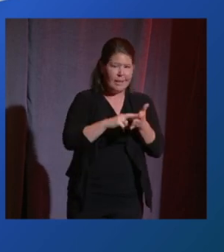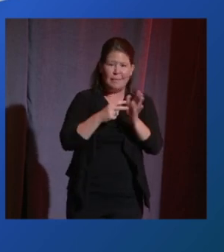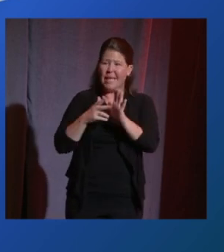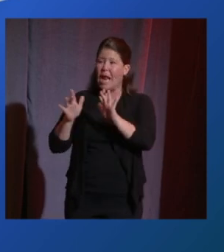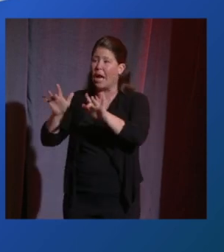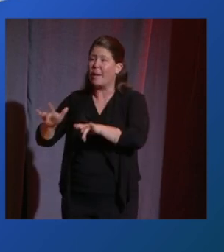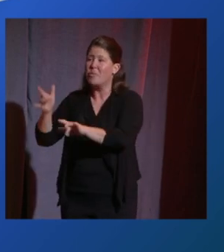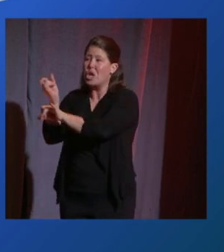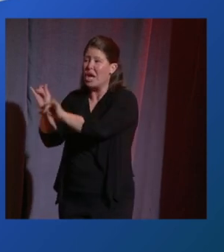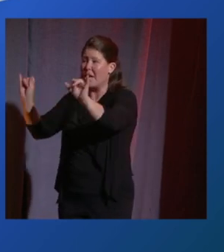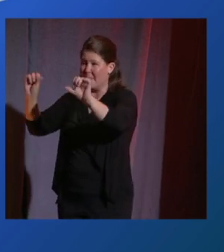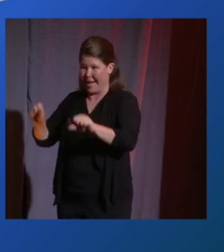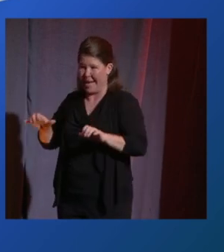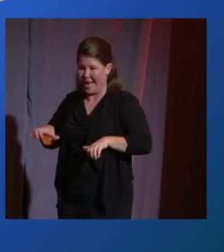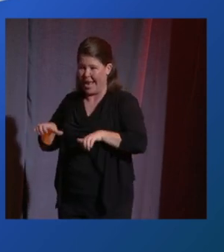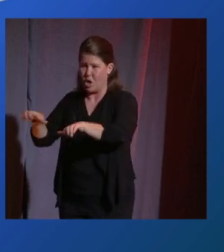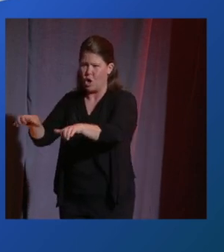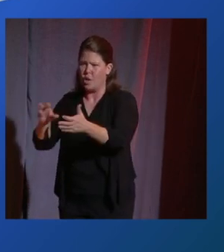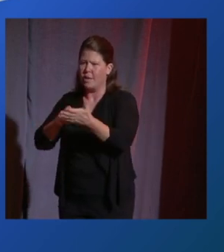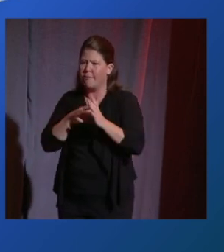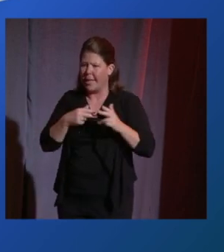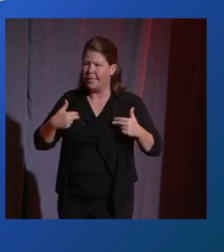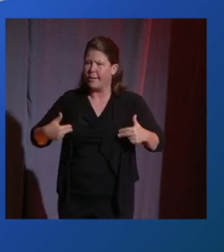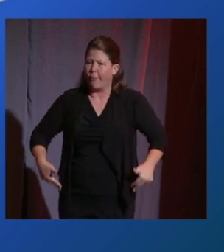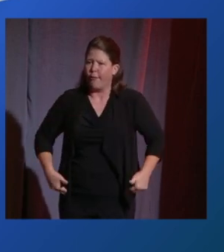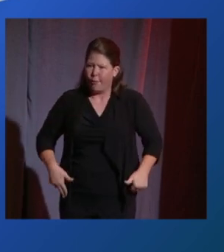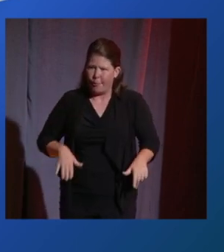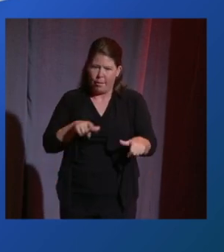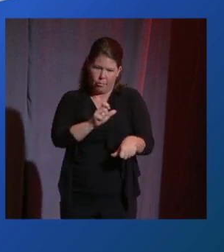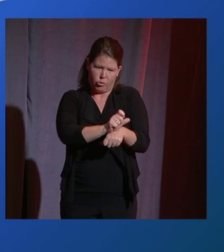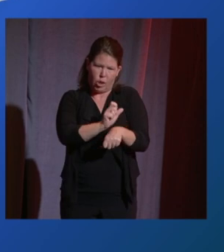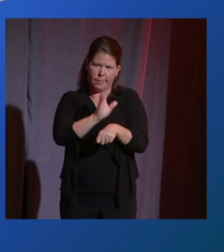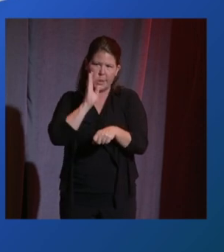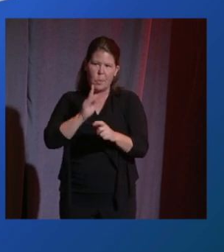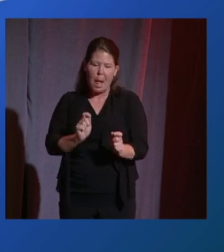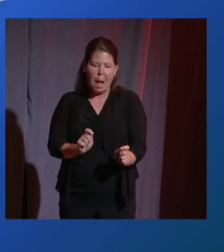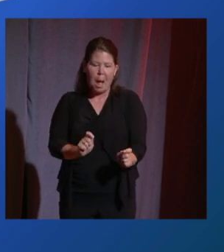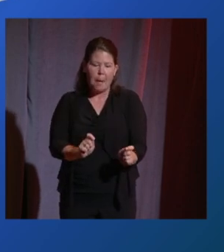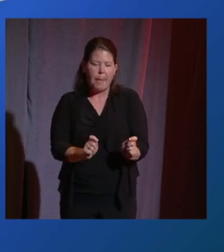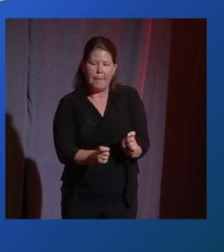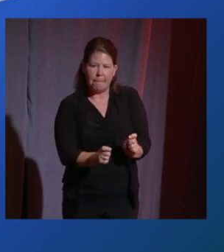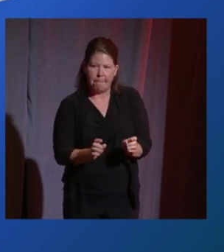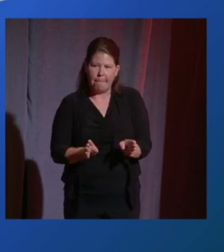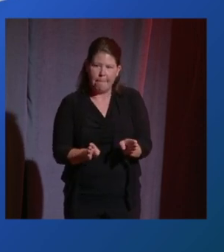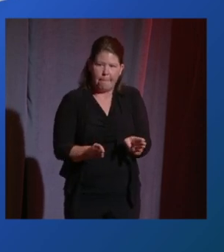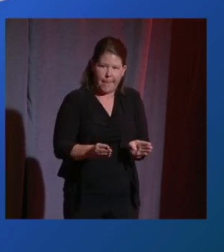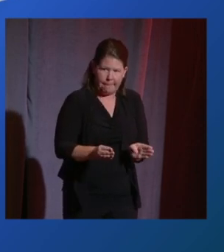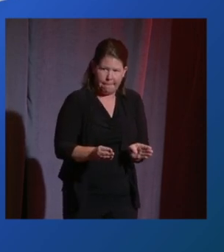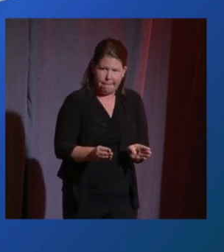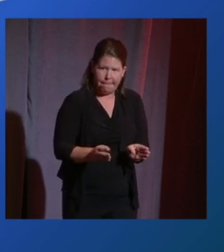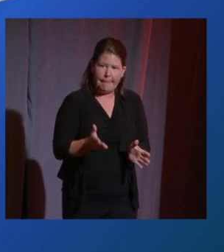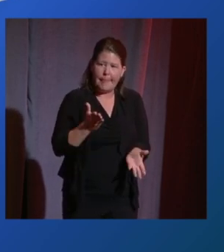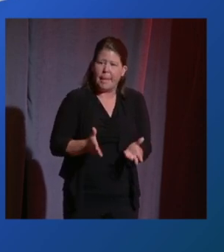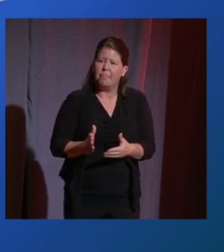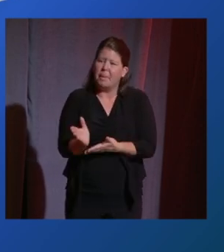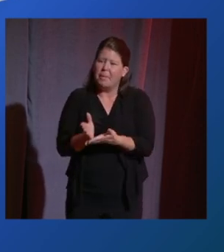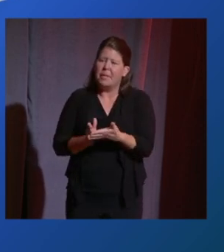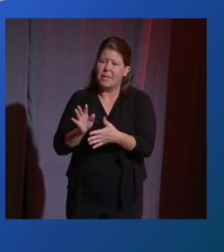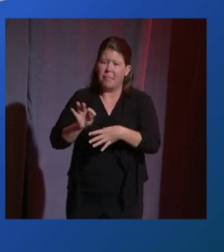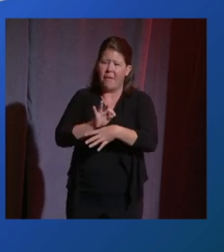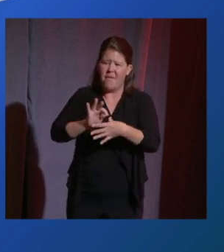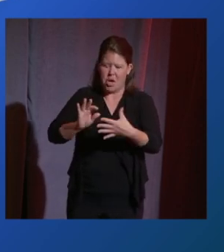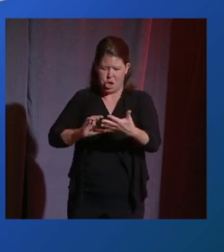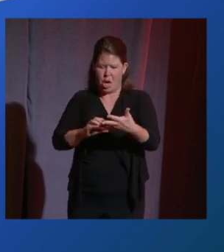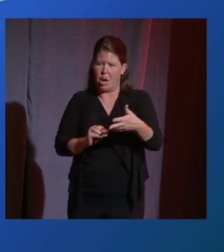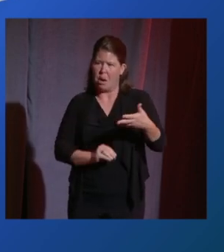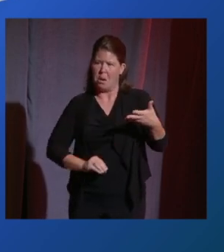do today um so it's a it's a matter of I'm I'm sure there are going to be certain functions of jobs that we will no